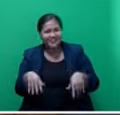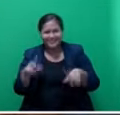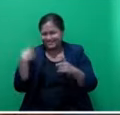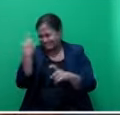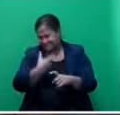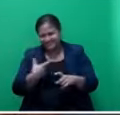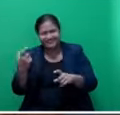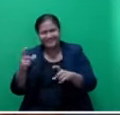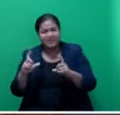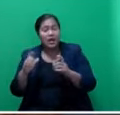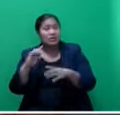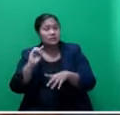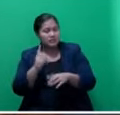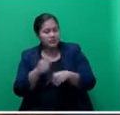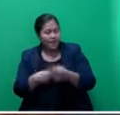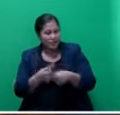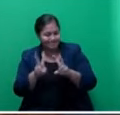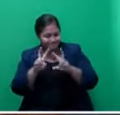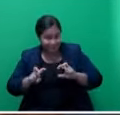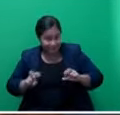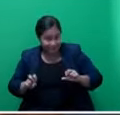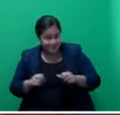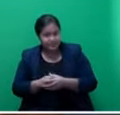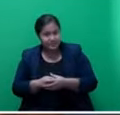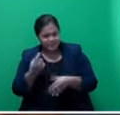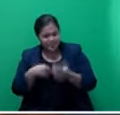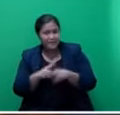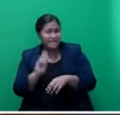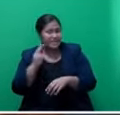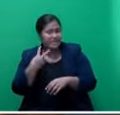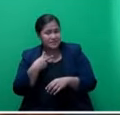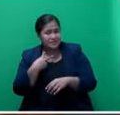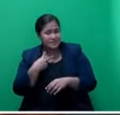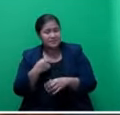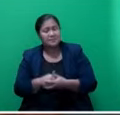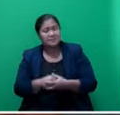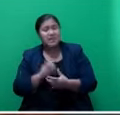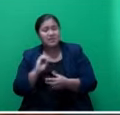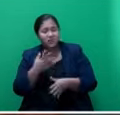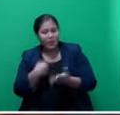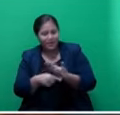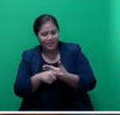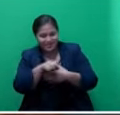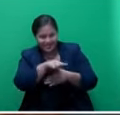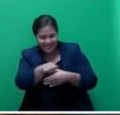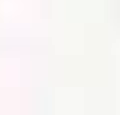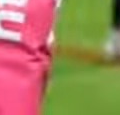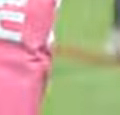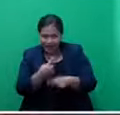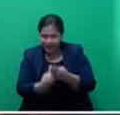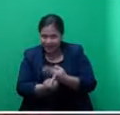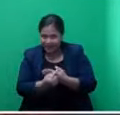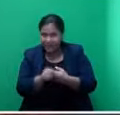the exploitation defined as the exploiter and a victim, and defined generally as the exploiter's conduct that causes